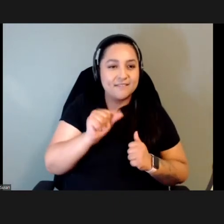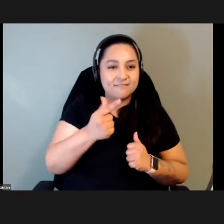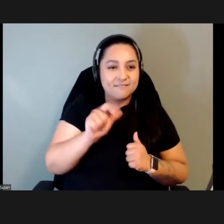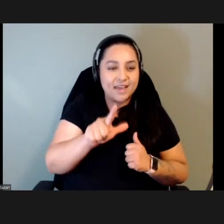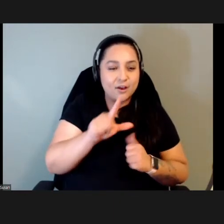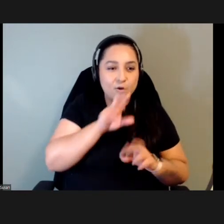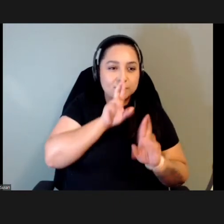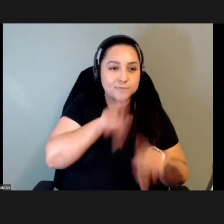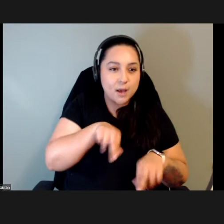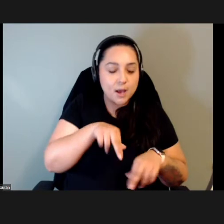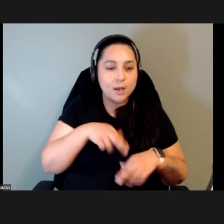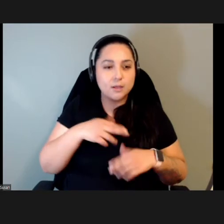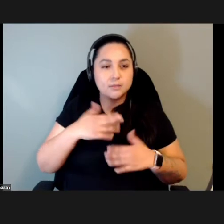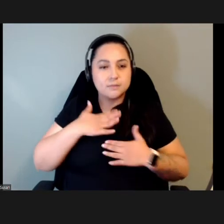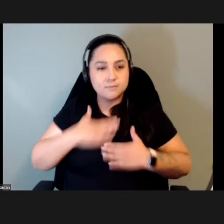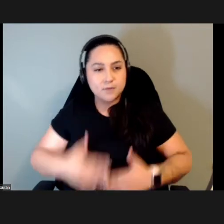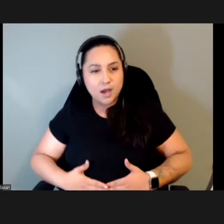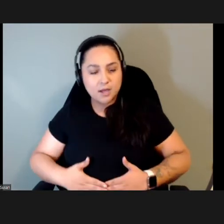to